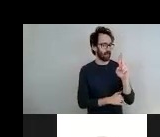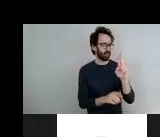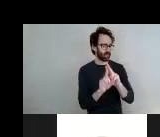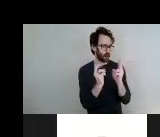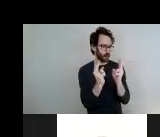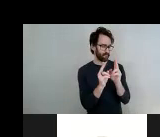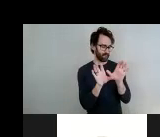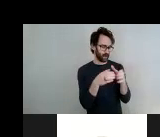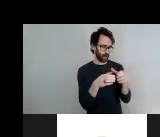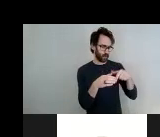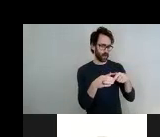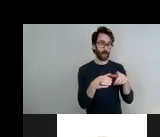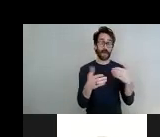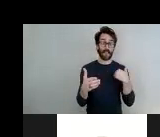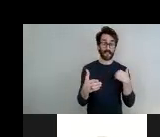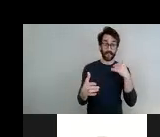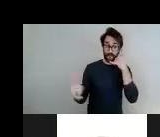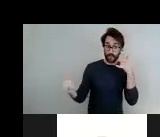telephone and online.